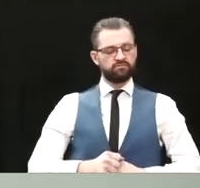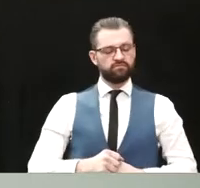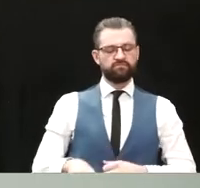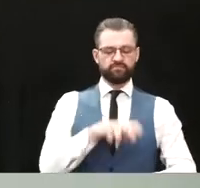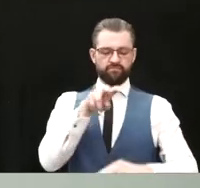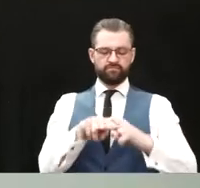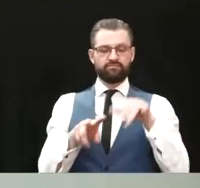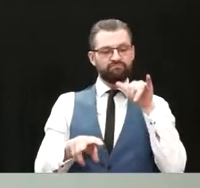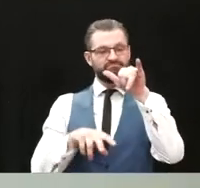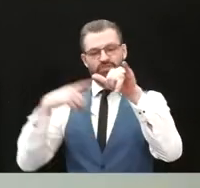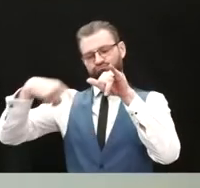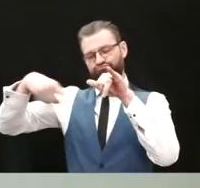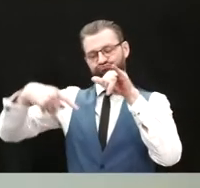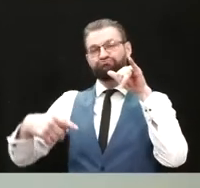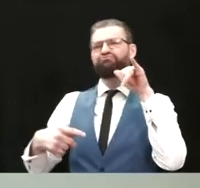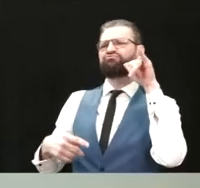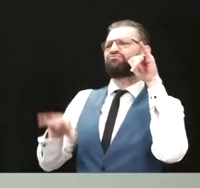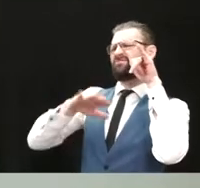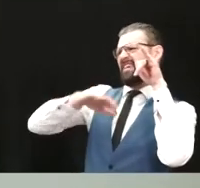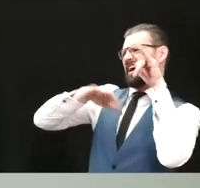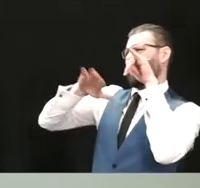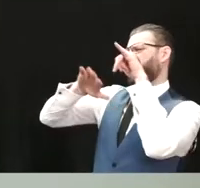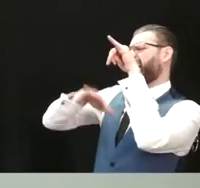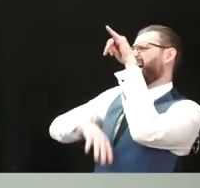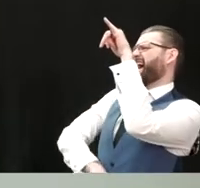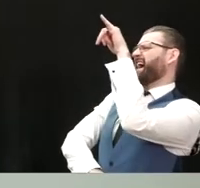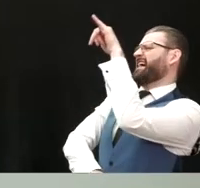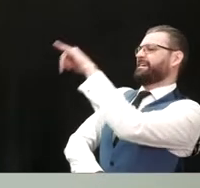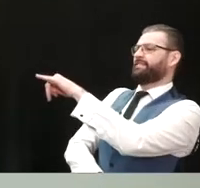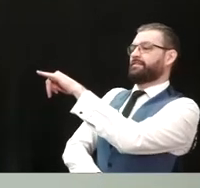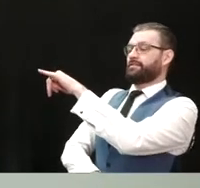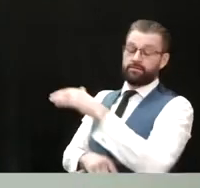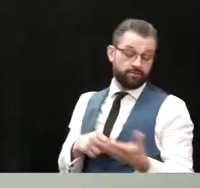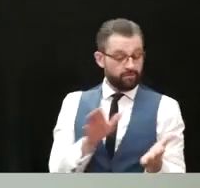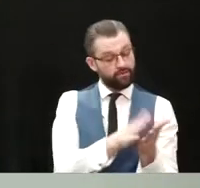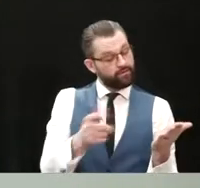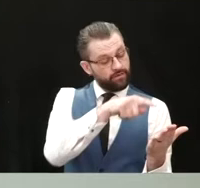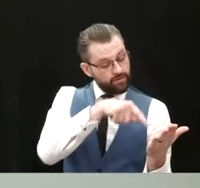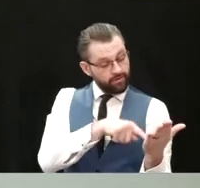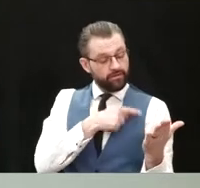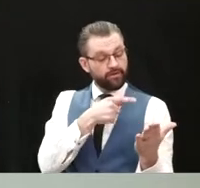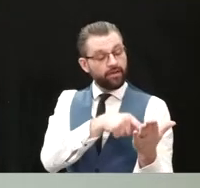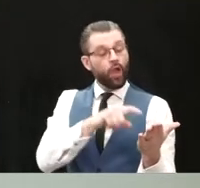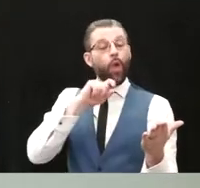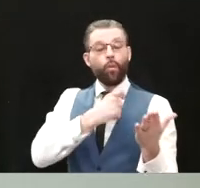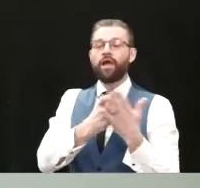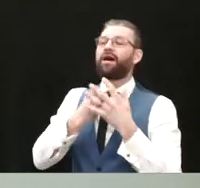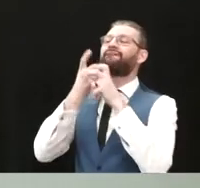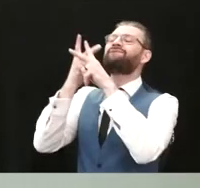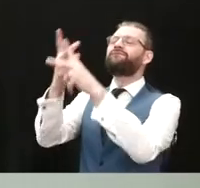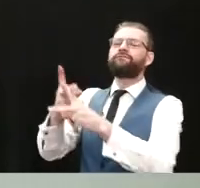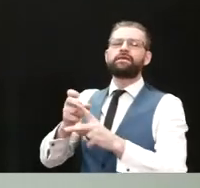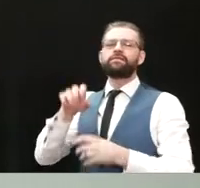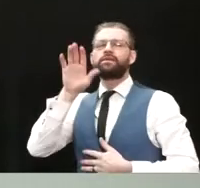motor. I'll rise and soar high into space." And he went on to describe how he'd see the faraway